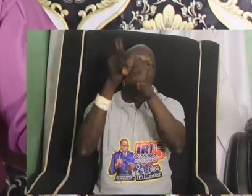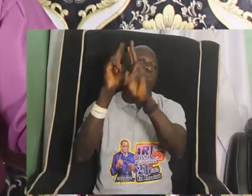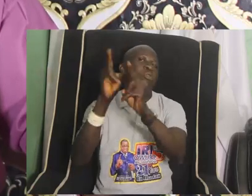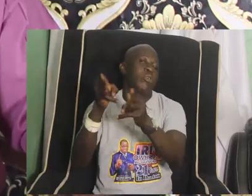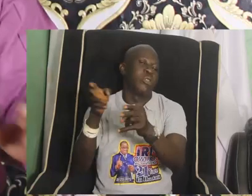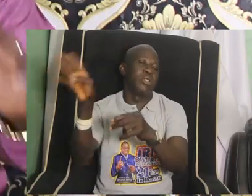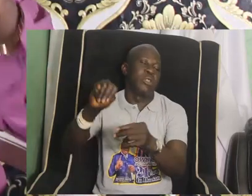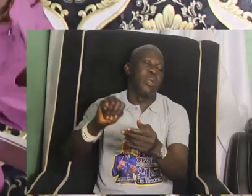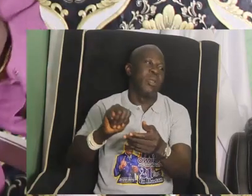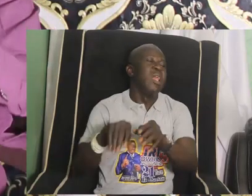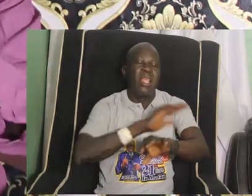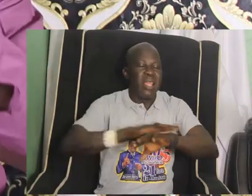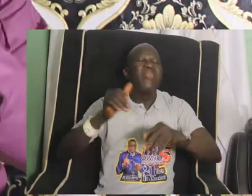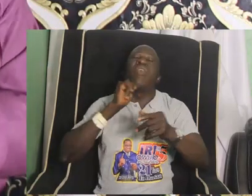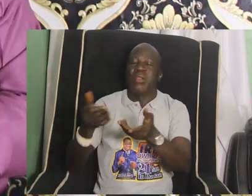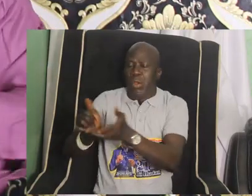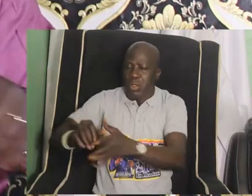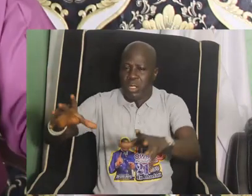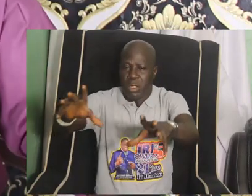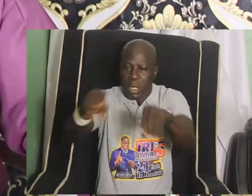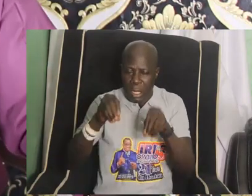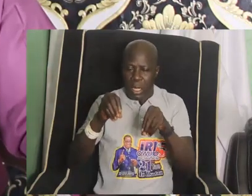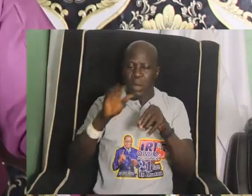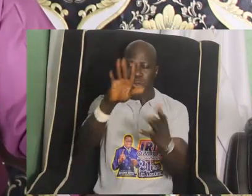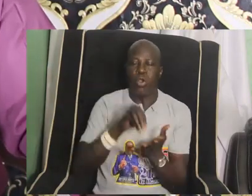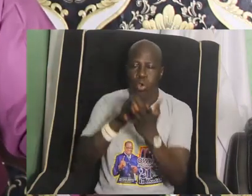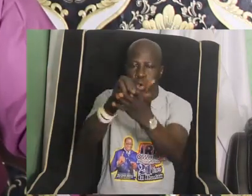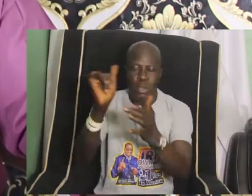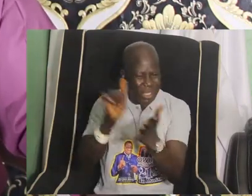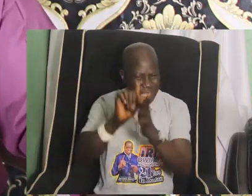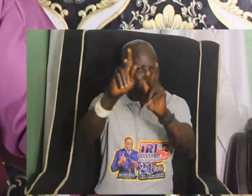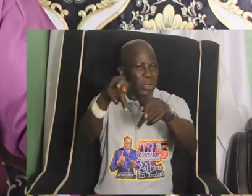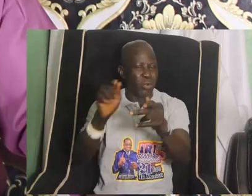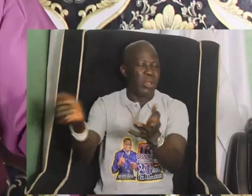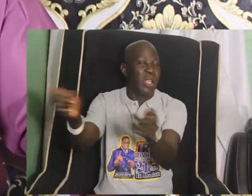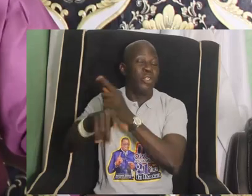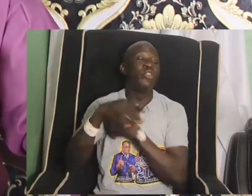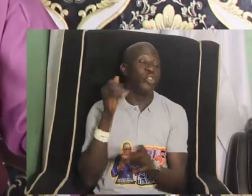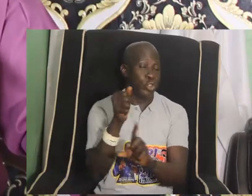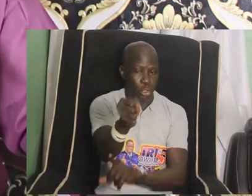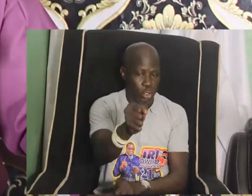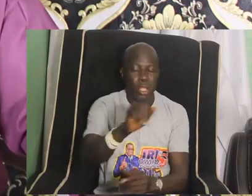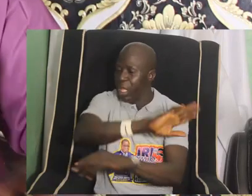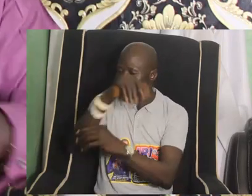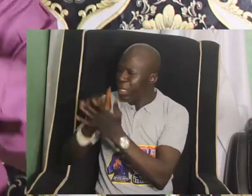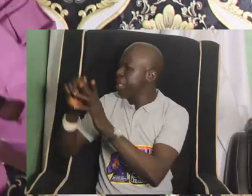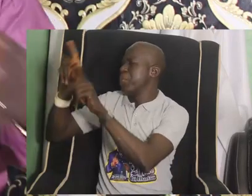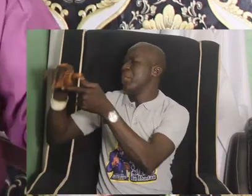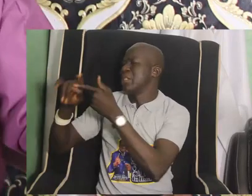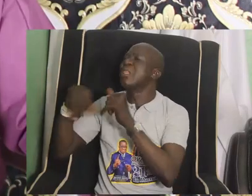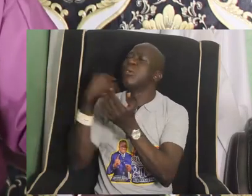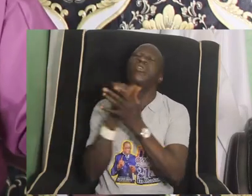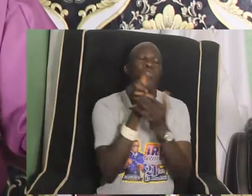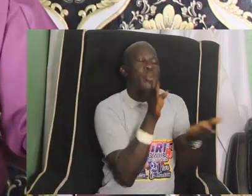that men rush them. To ba wa grab pe lakoko rush e. If you don't grab it at that particular time of yours, o mo di wi pe en to focus so wa ni